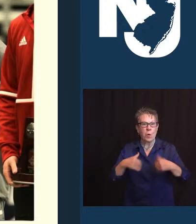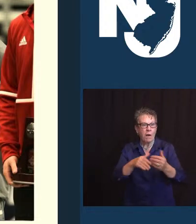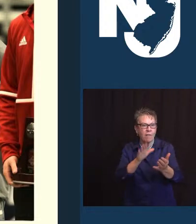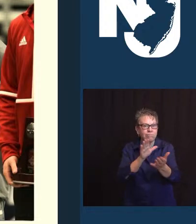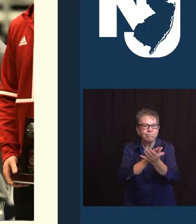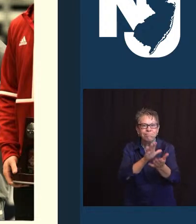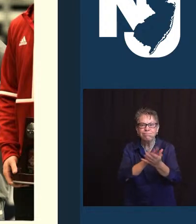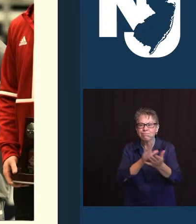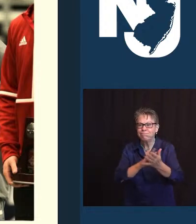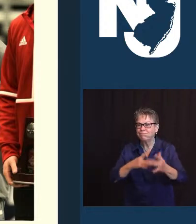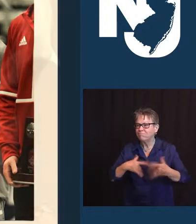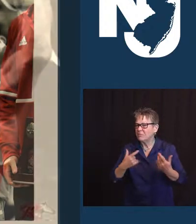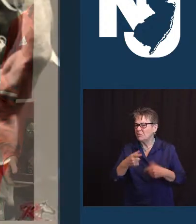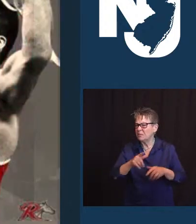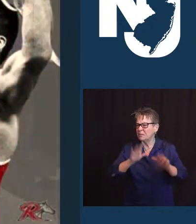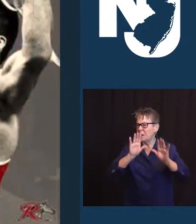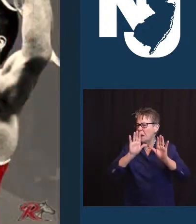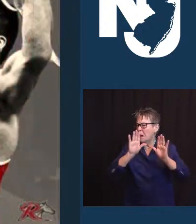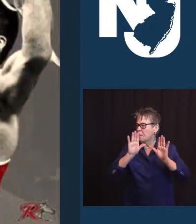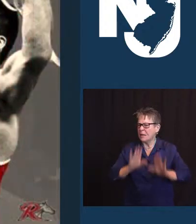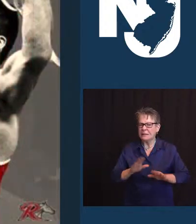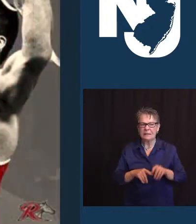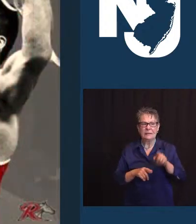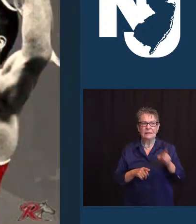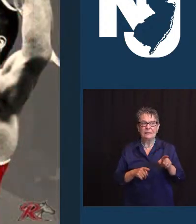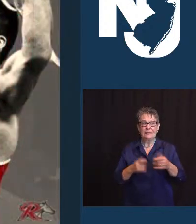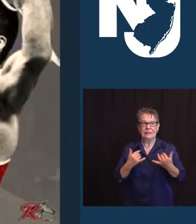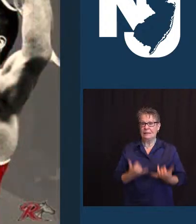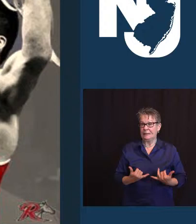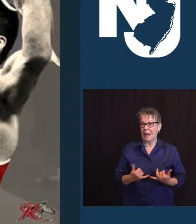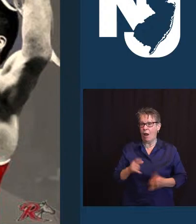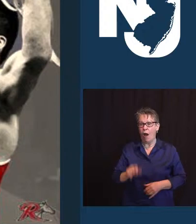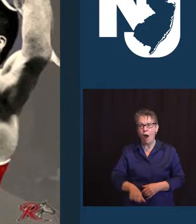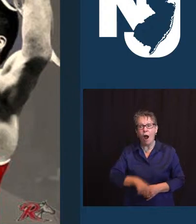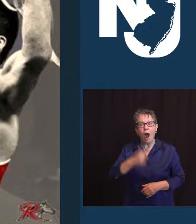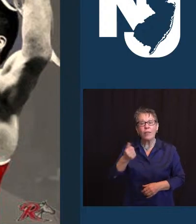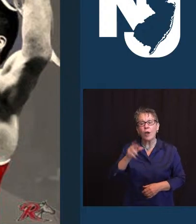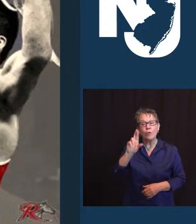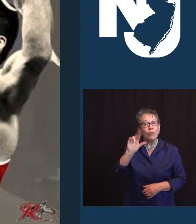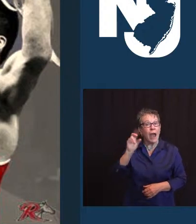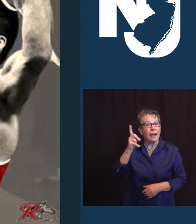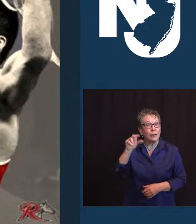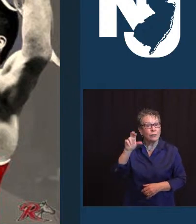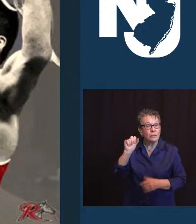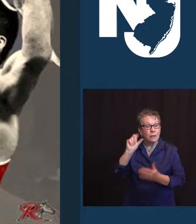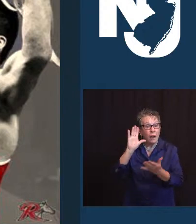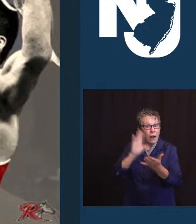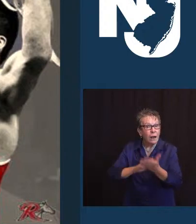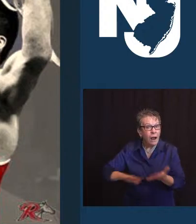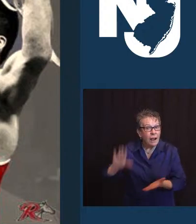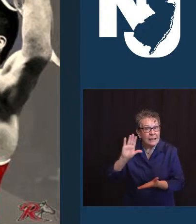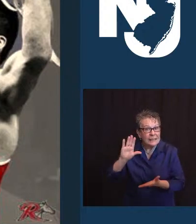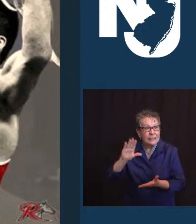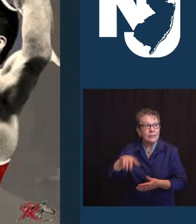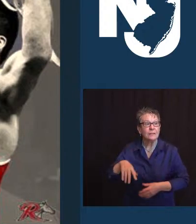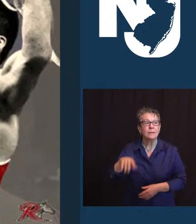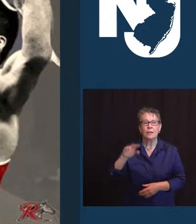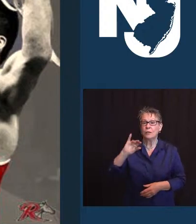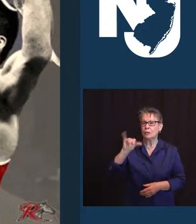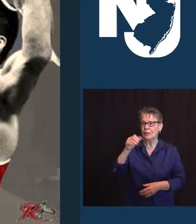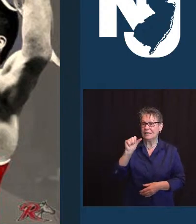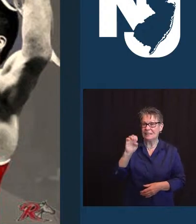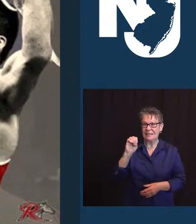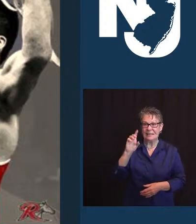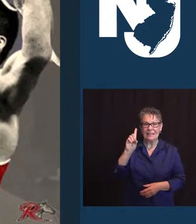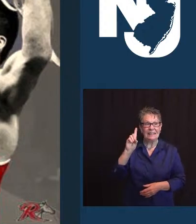season. Rider University made some history in St. Louis as well, as the Bronx Jessie Della Vecchia became the